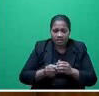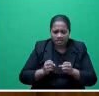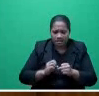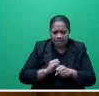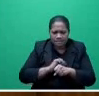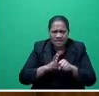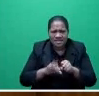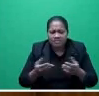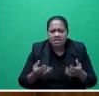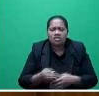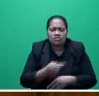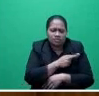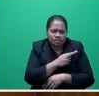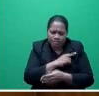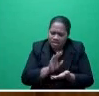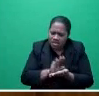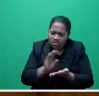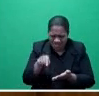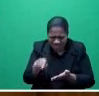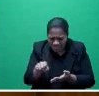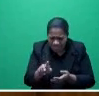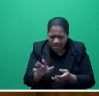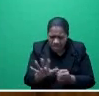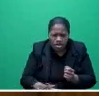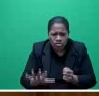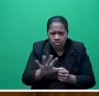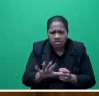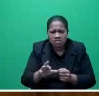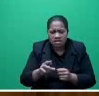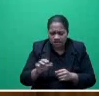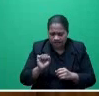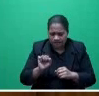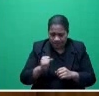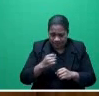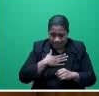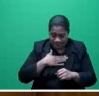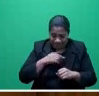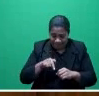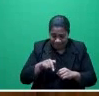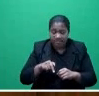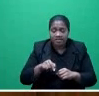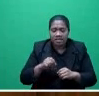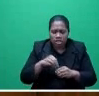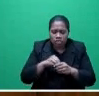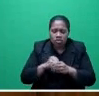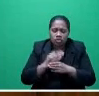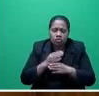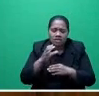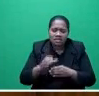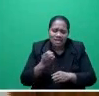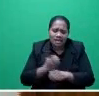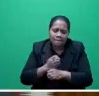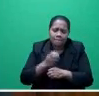allocations. These are areas of particular interest to stakeholders in my portfolios, including workers, employers,